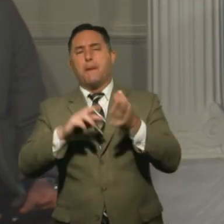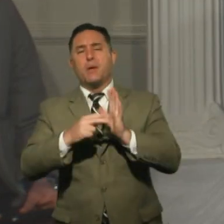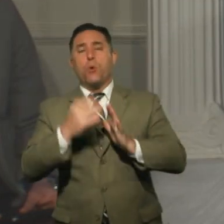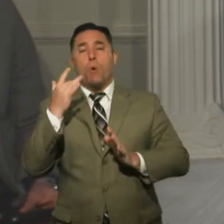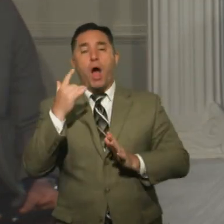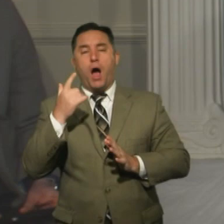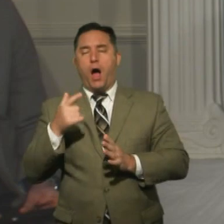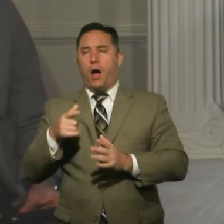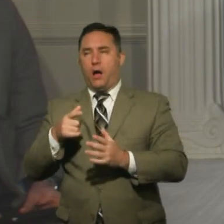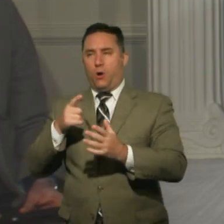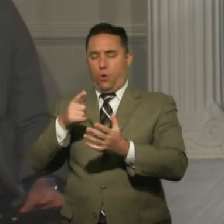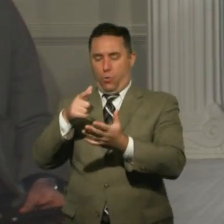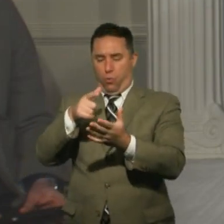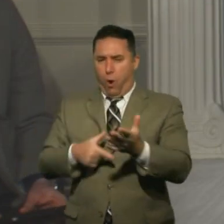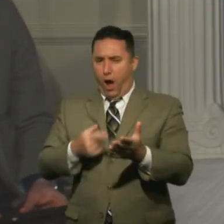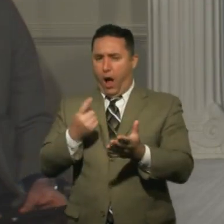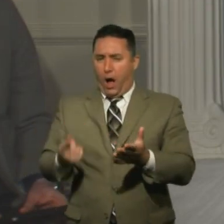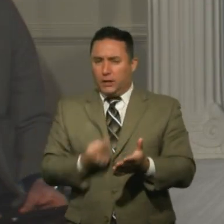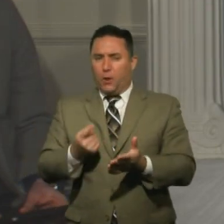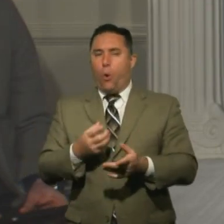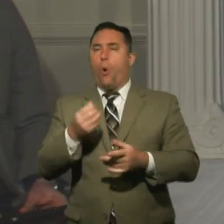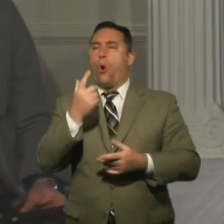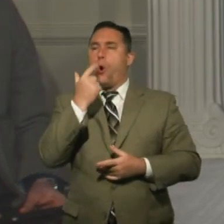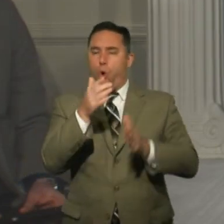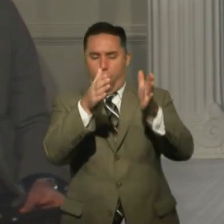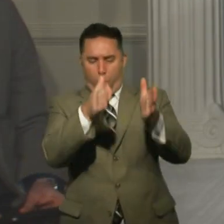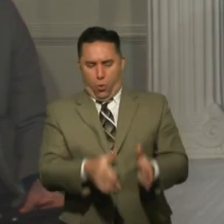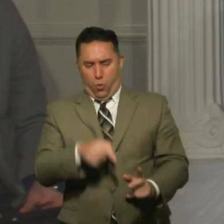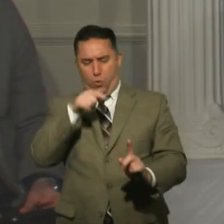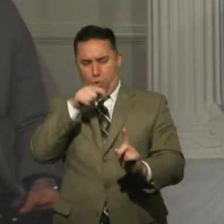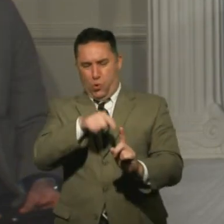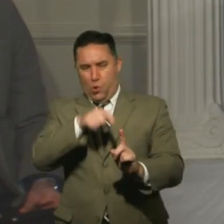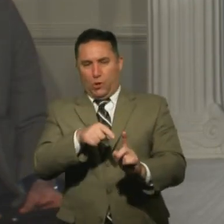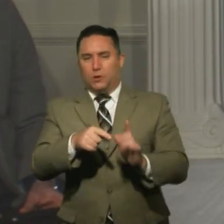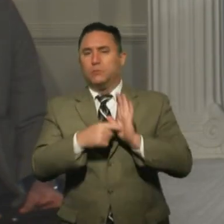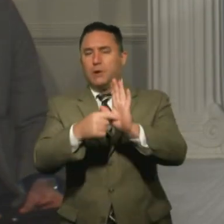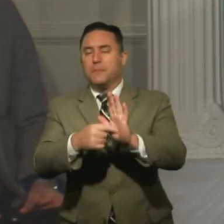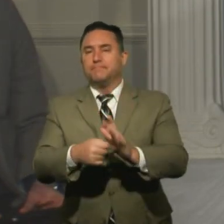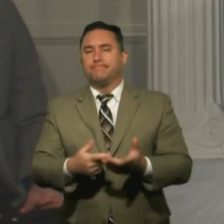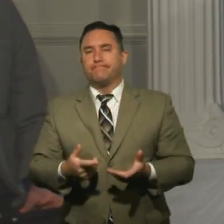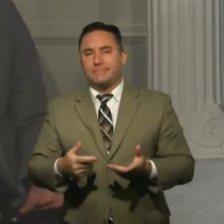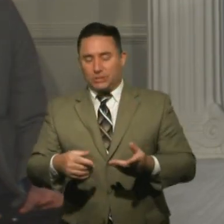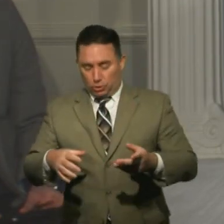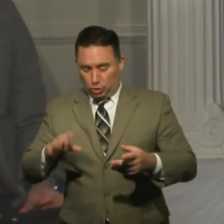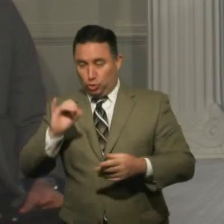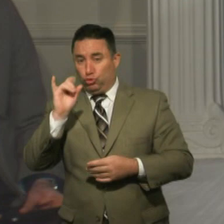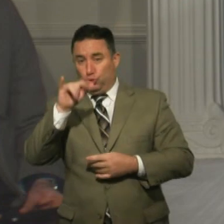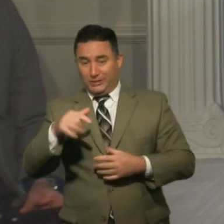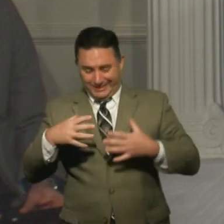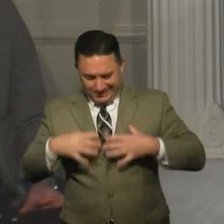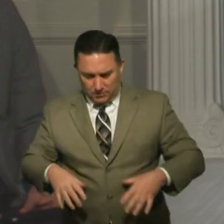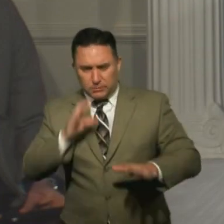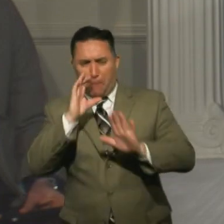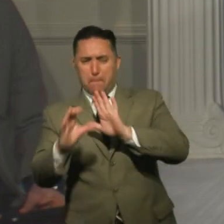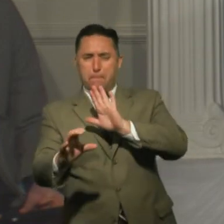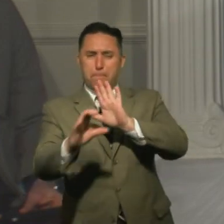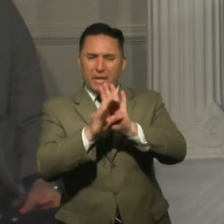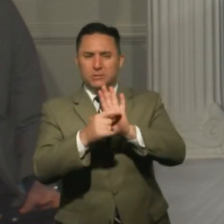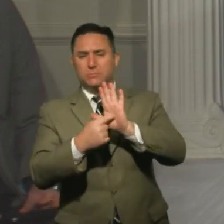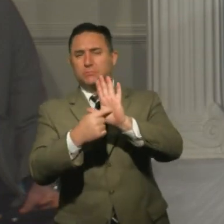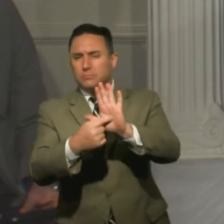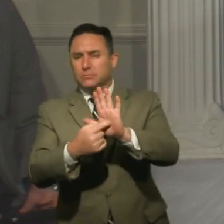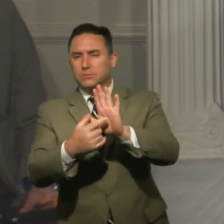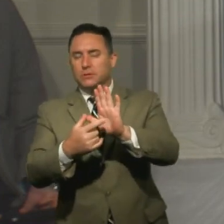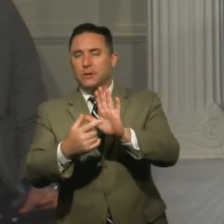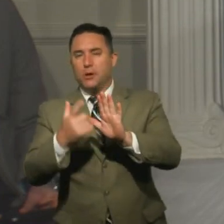or who they represent. This jersey is not necessarily very expensive, but it is symbolic and can mean more to some people